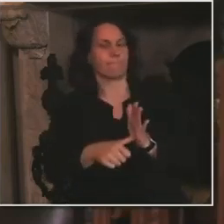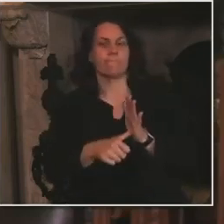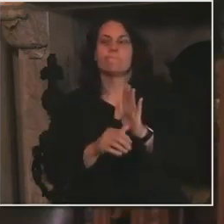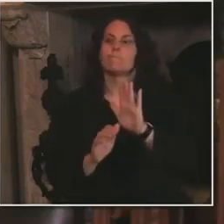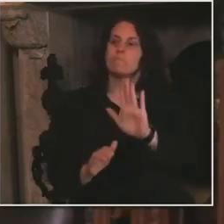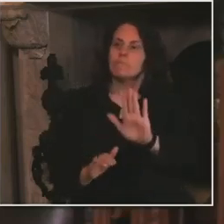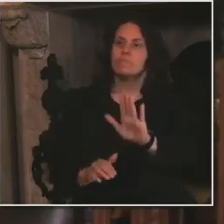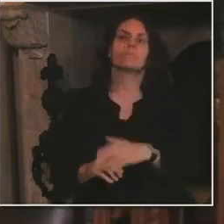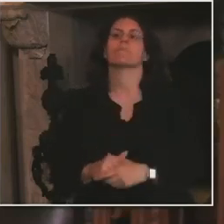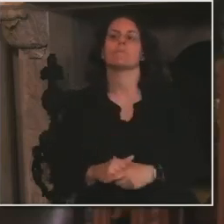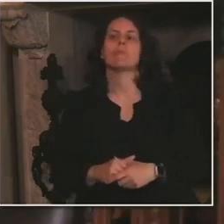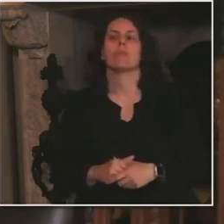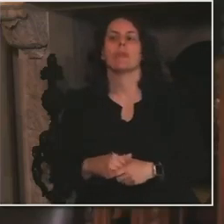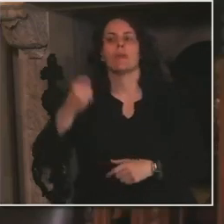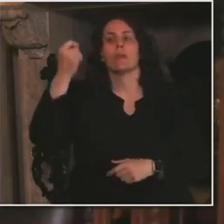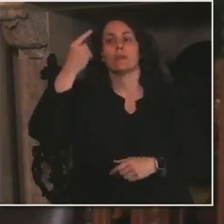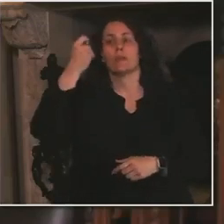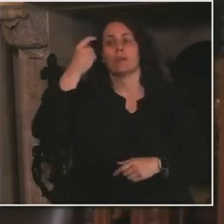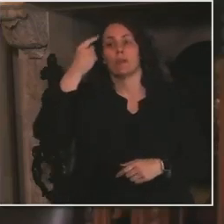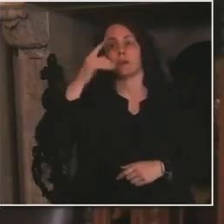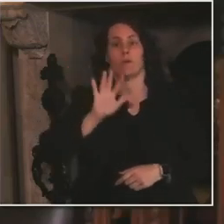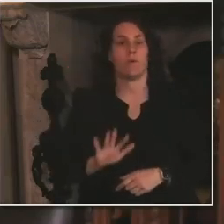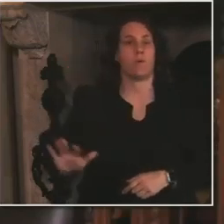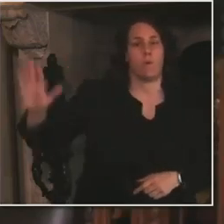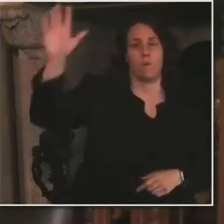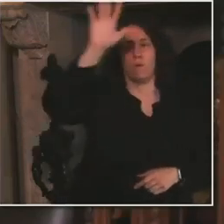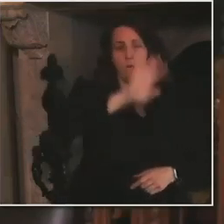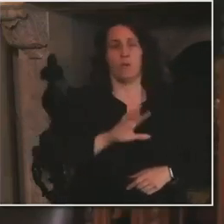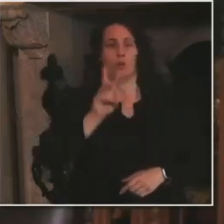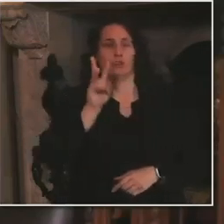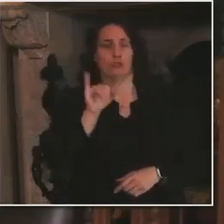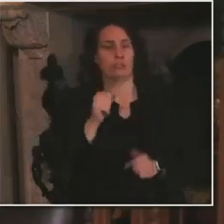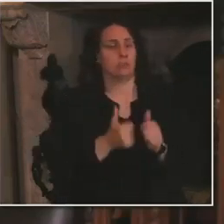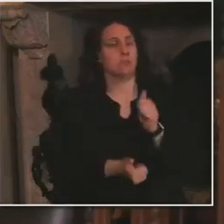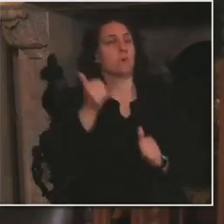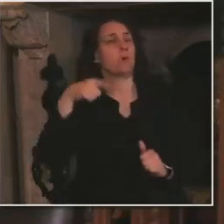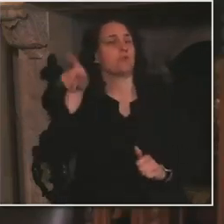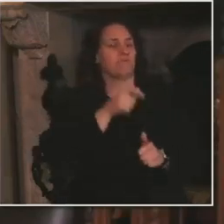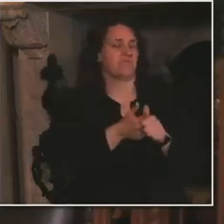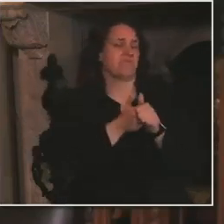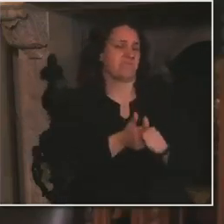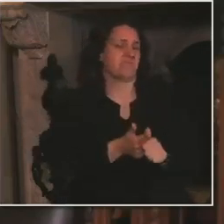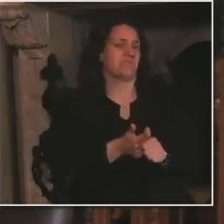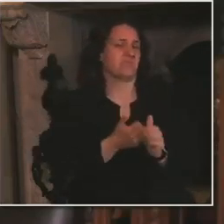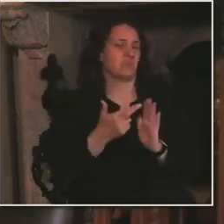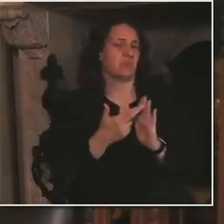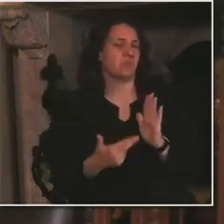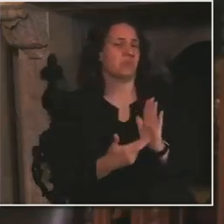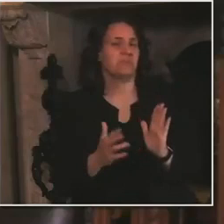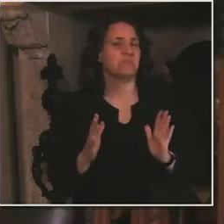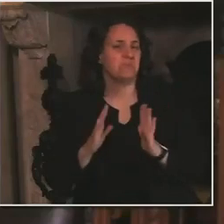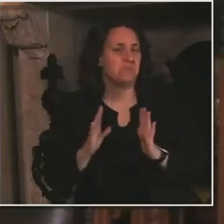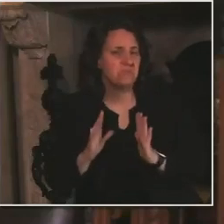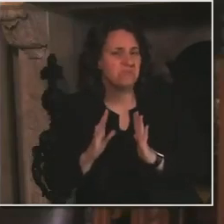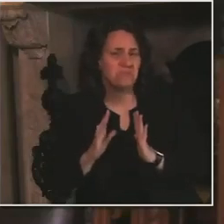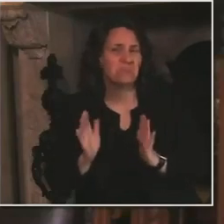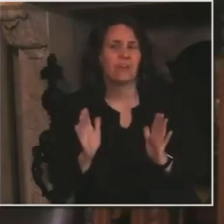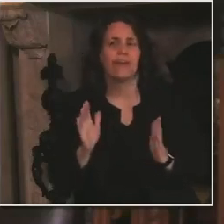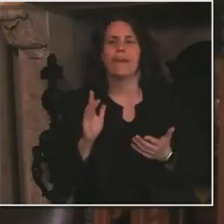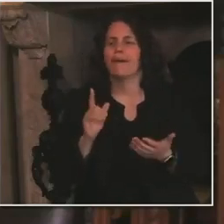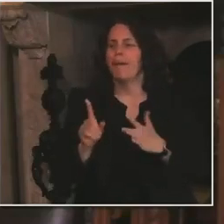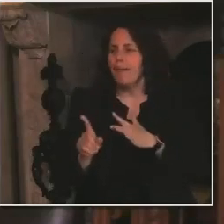across the state that are in full compliance. And, you know, that's really what we're relying on, is people acting in good faith to be able